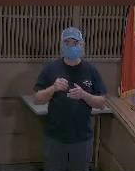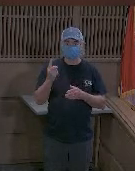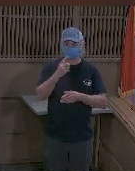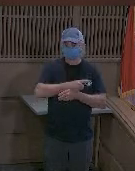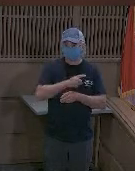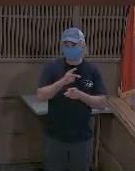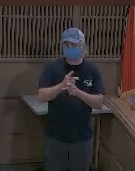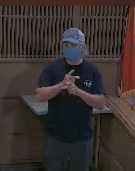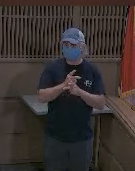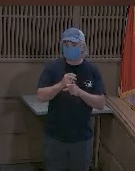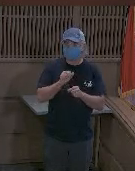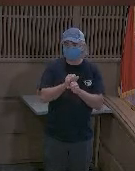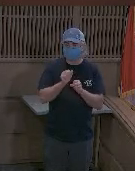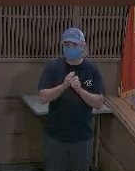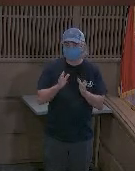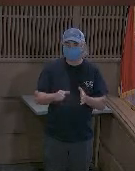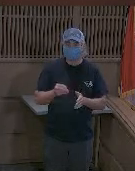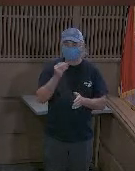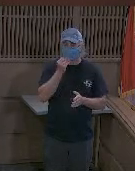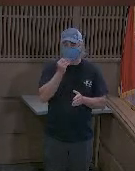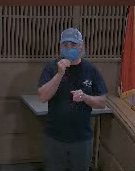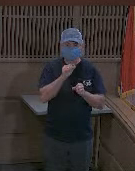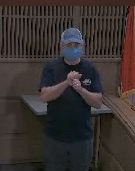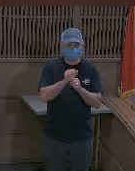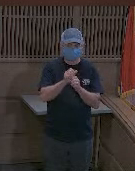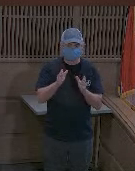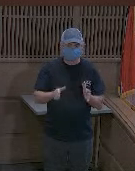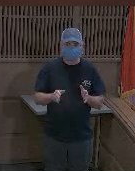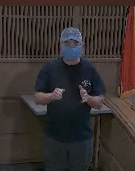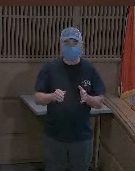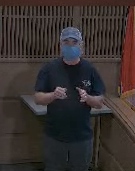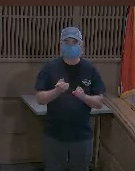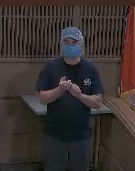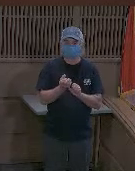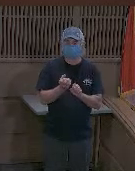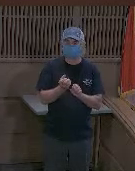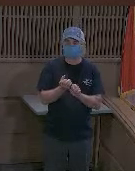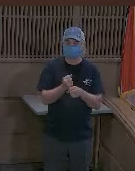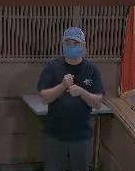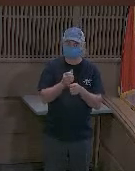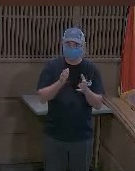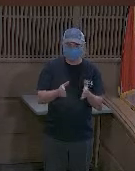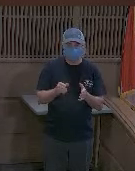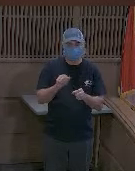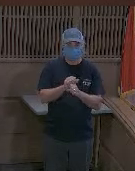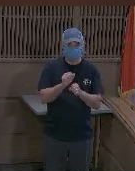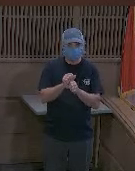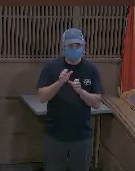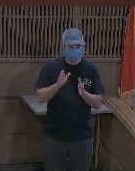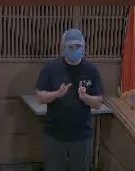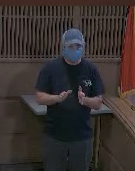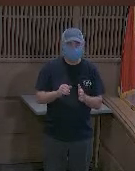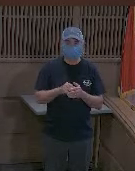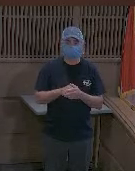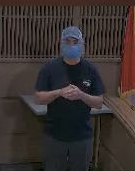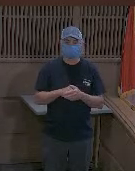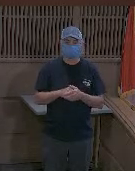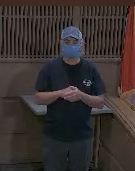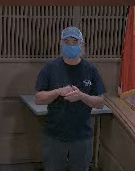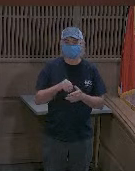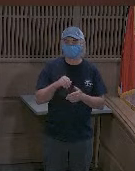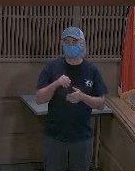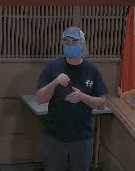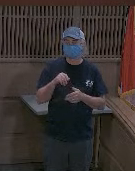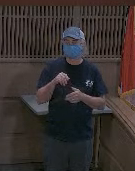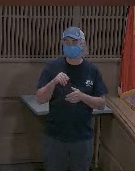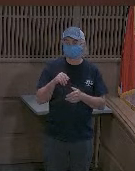workers, food and agricultural workers, manufacturing workers, corrections workers, U.S.